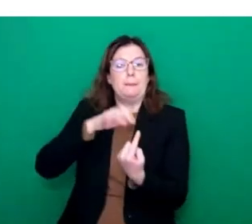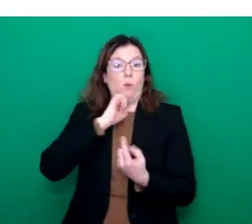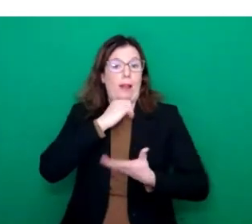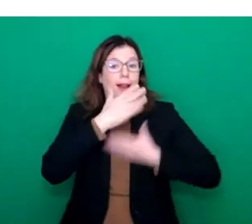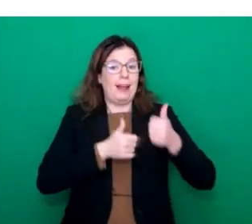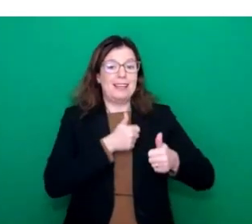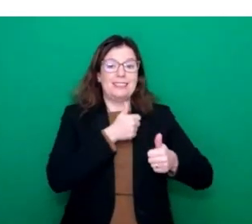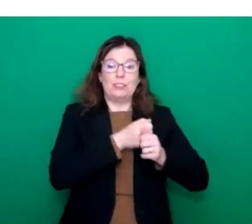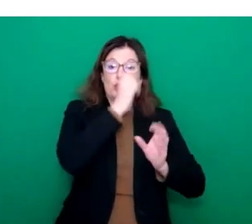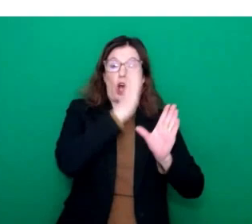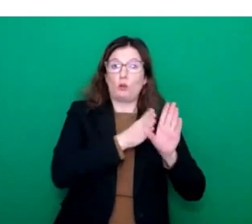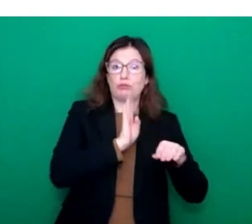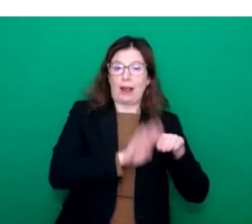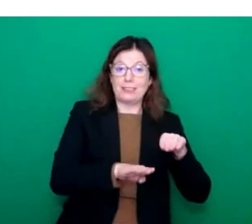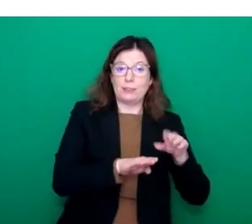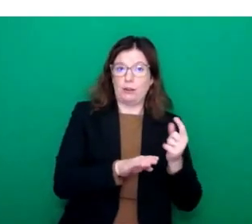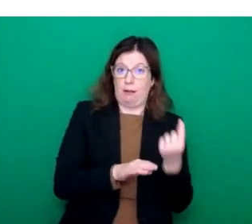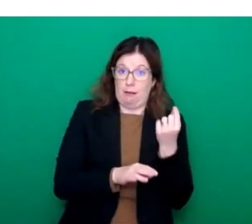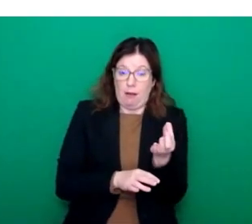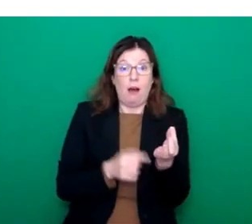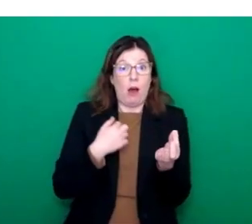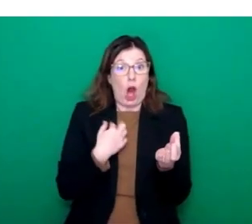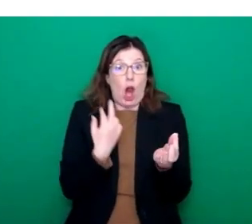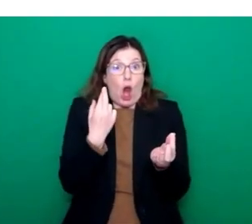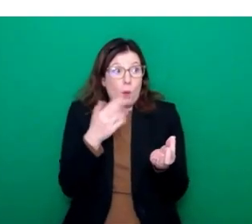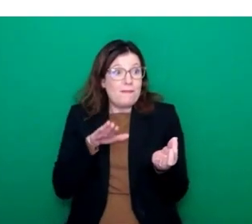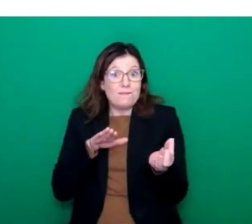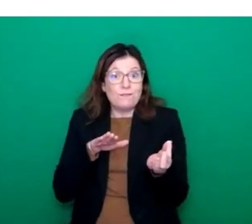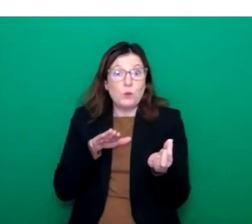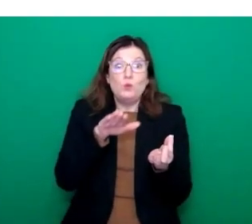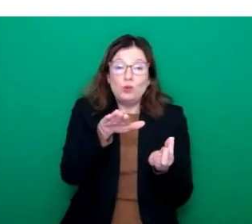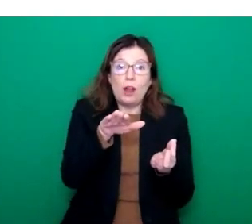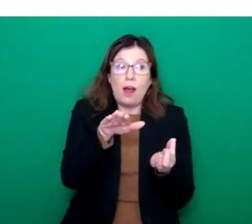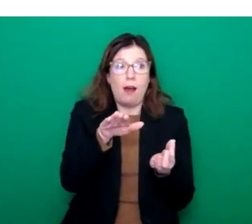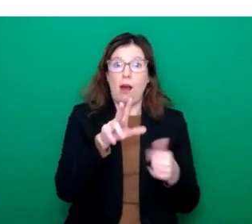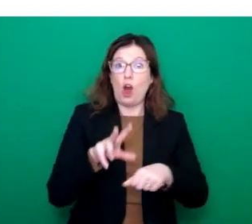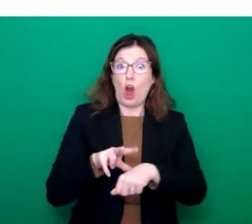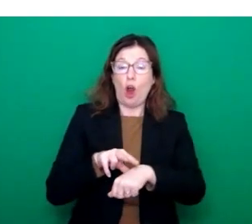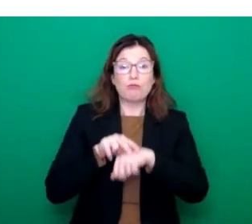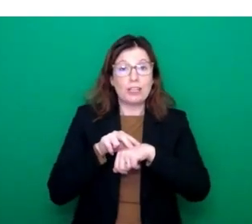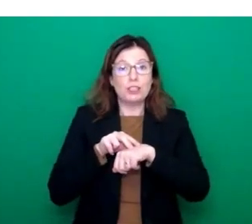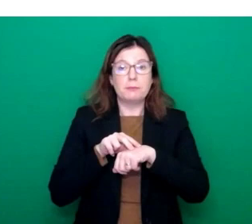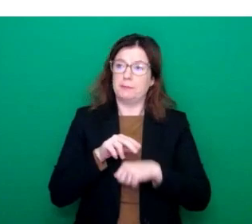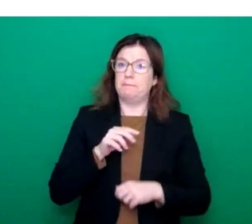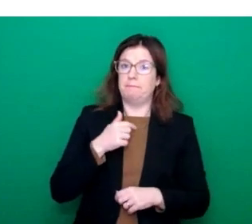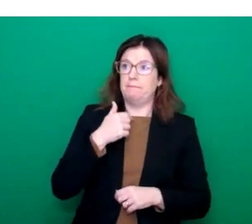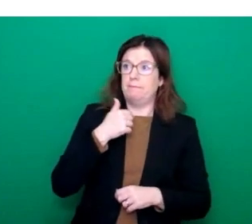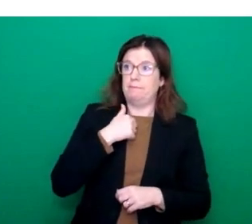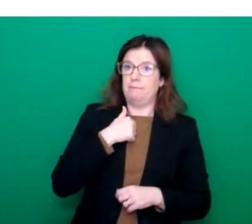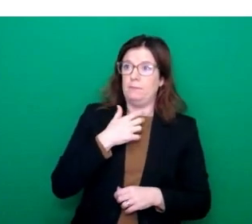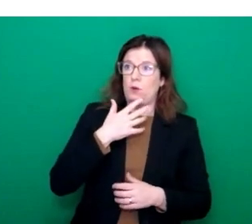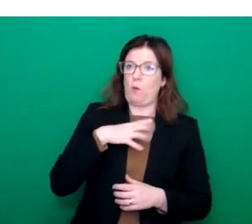an example, because over time, hopefully, people may come with their apprenticeships and say, I would like this embedded in head and